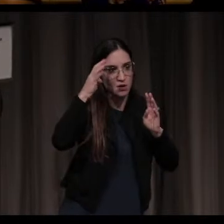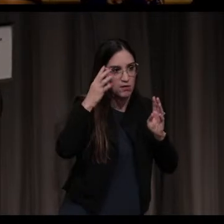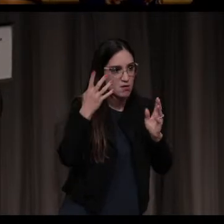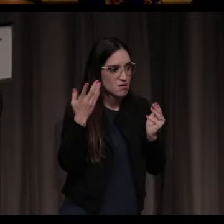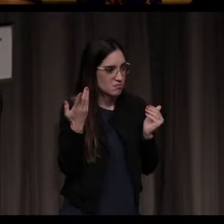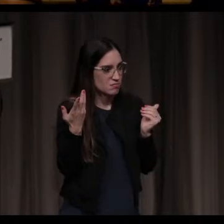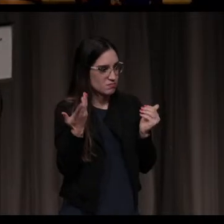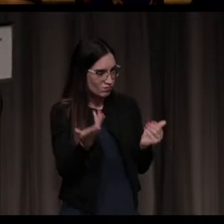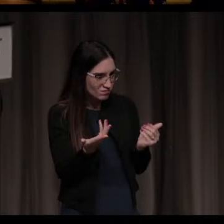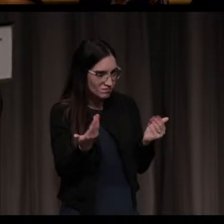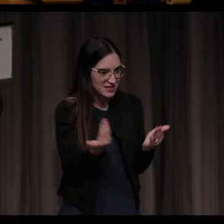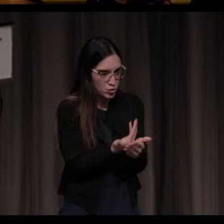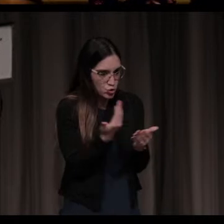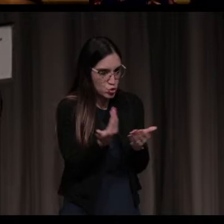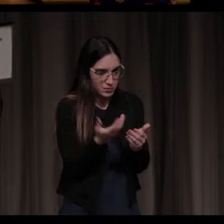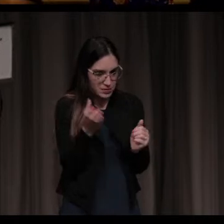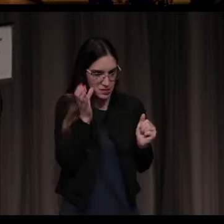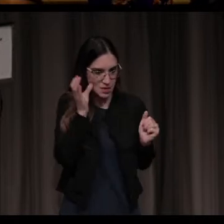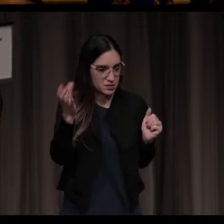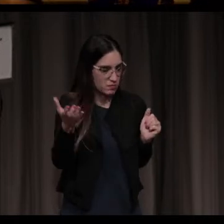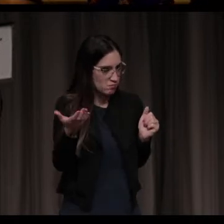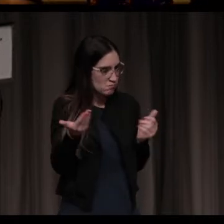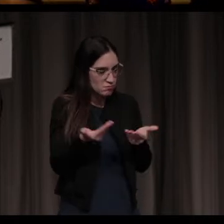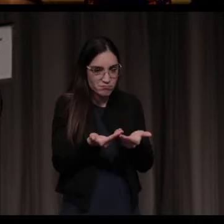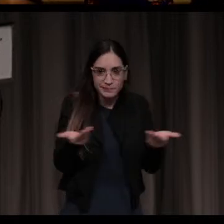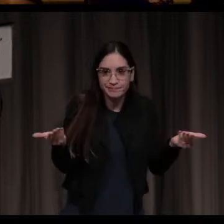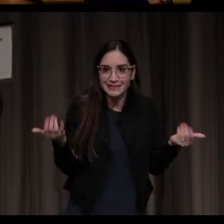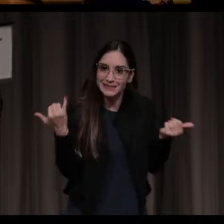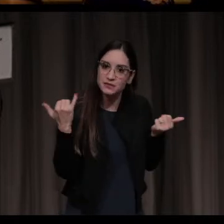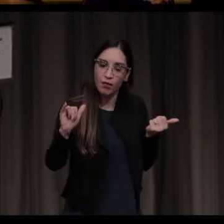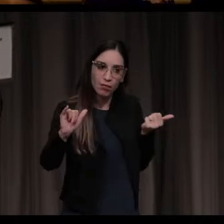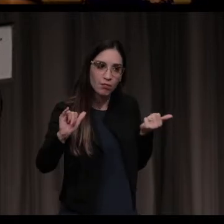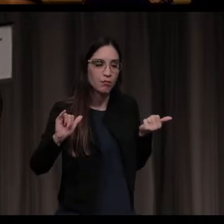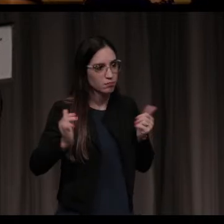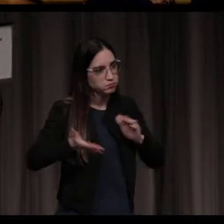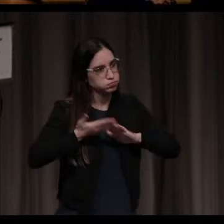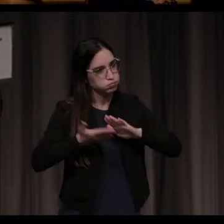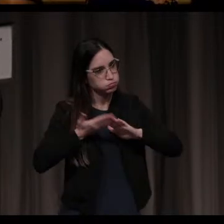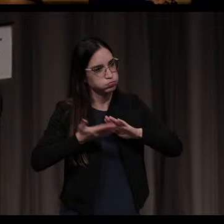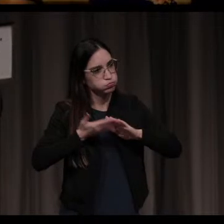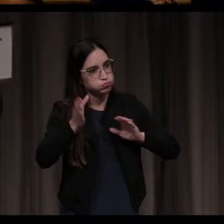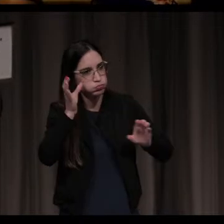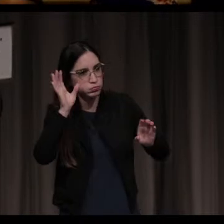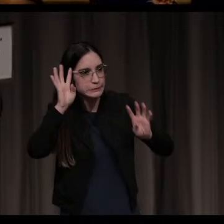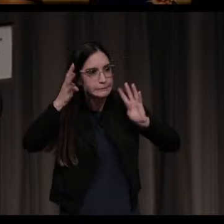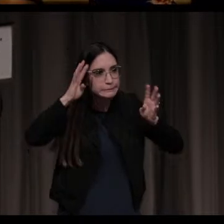mentioned, you know, that people are still creating, and you're not, you know,